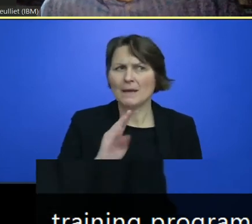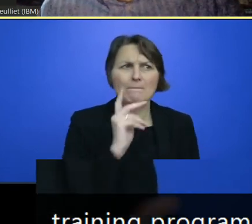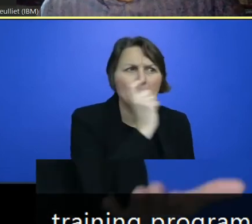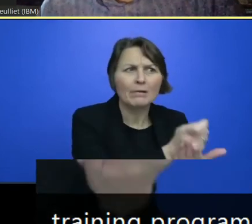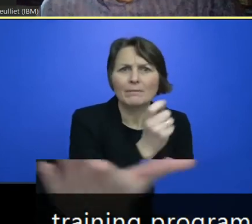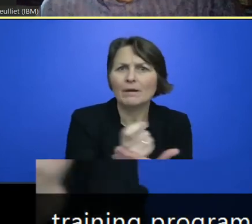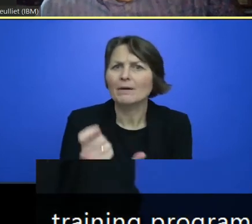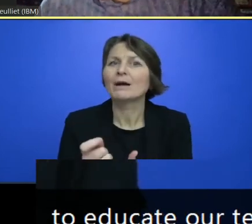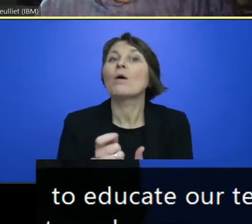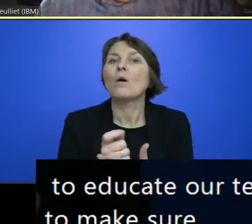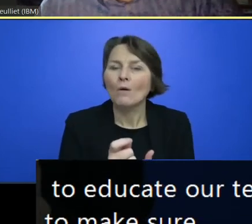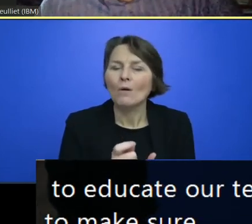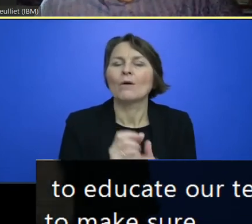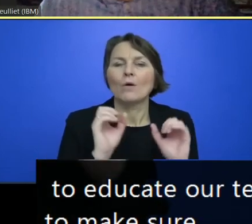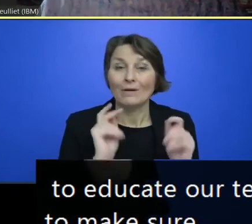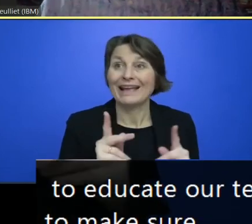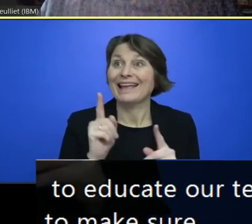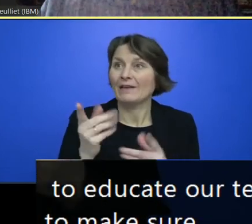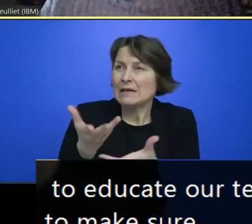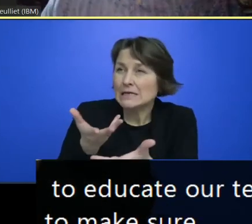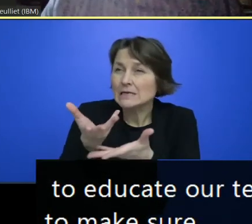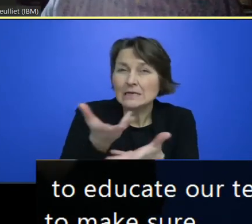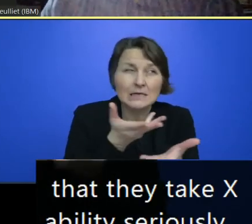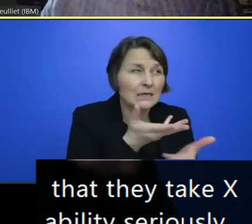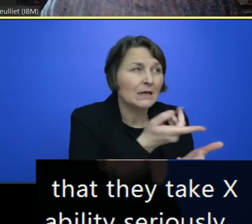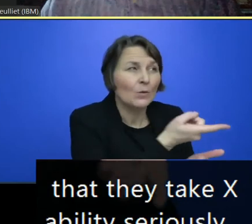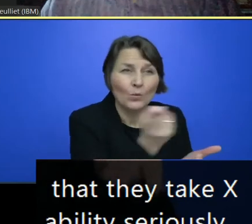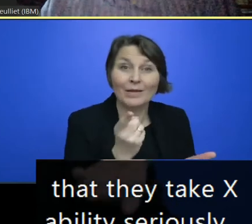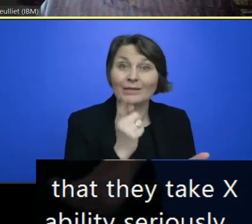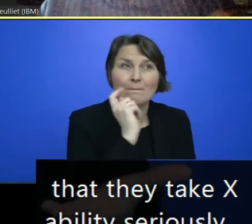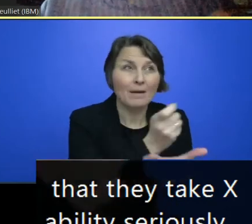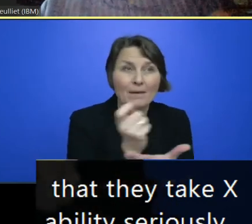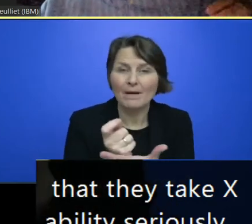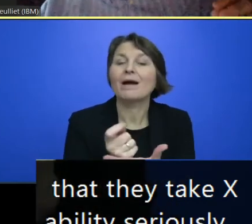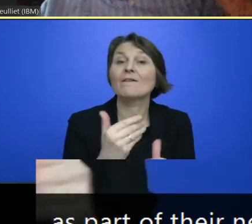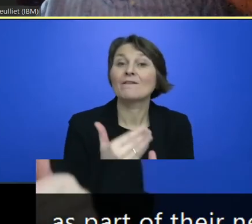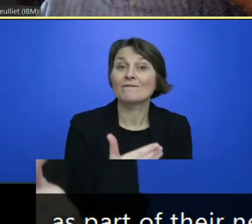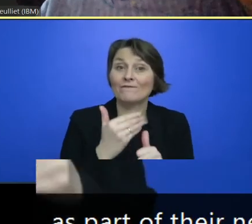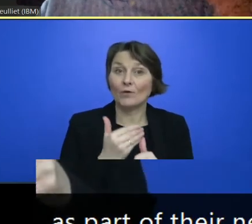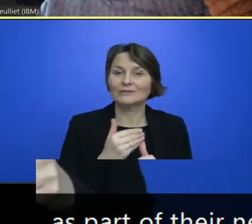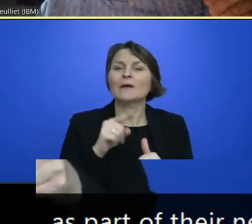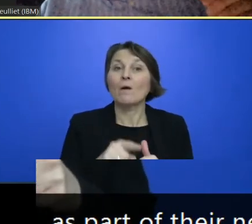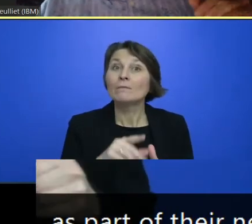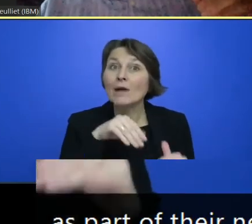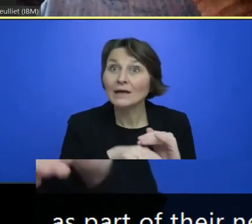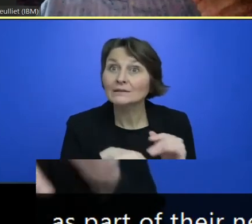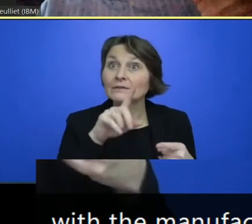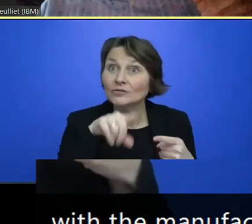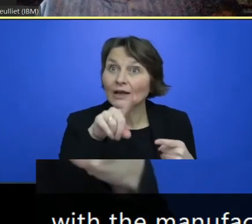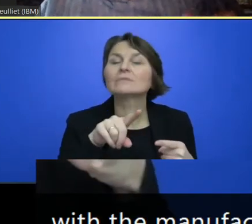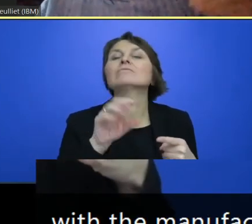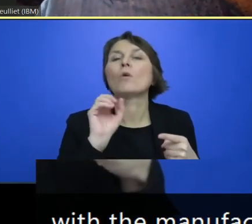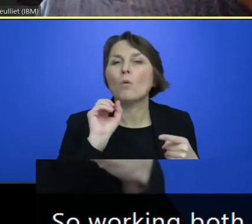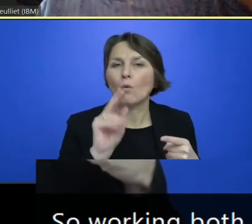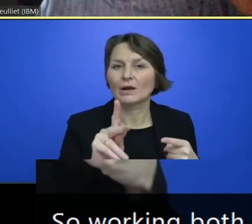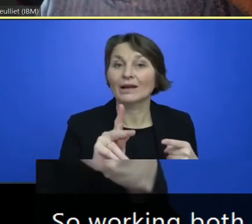of their negotiation, their discussion with the vendor, so that working both at bottom-up approach, from a bottom-up